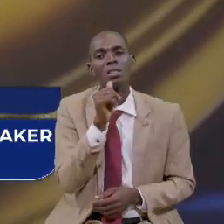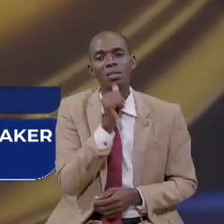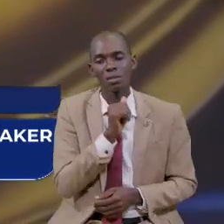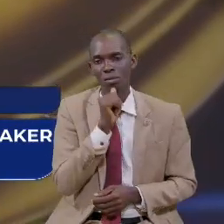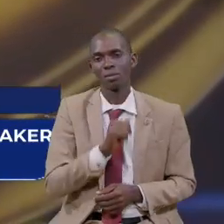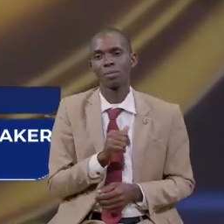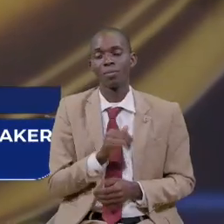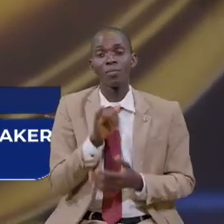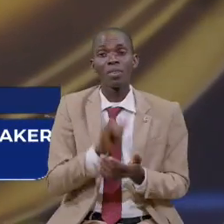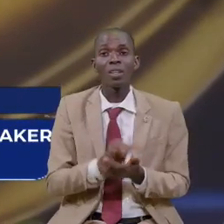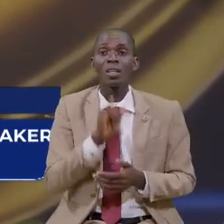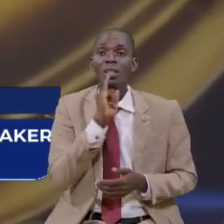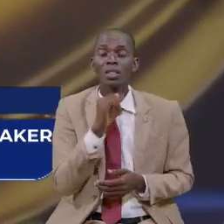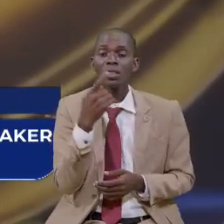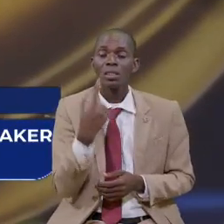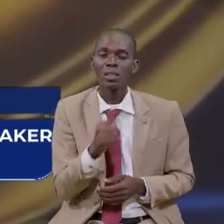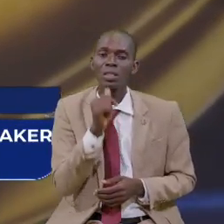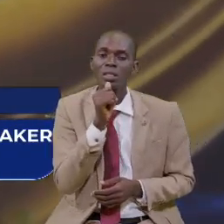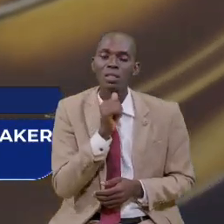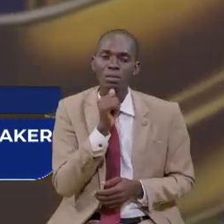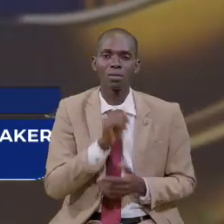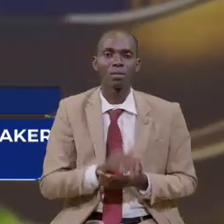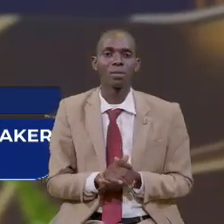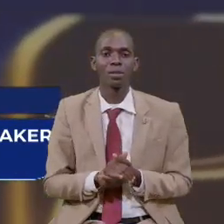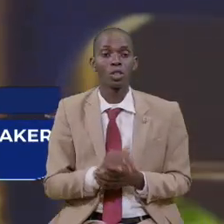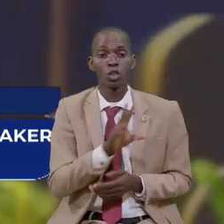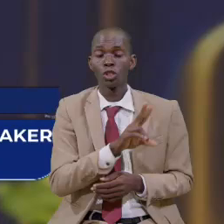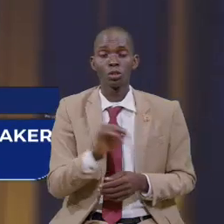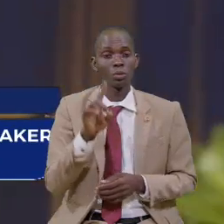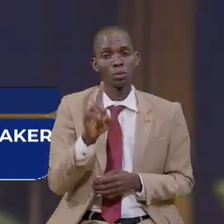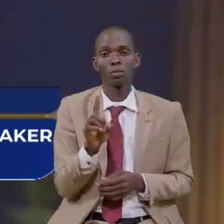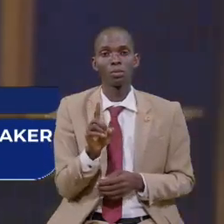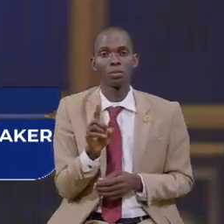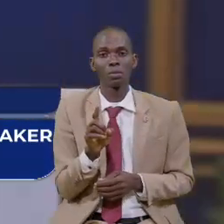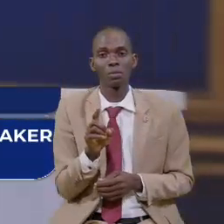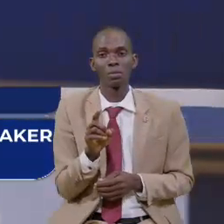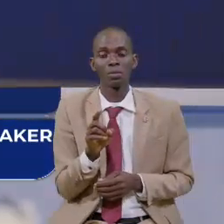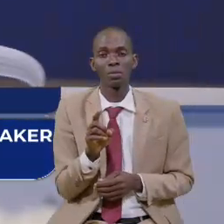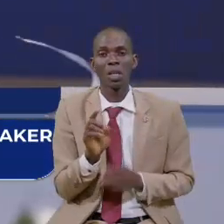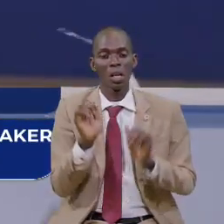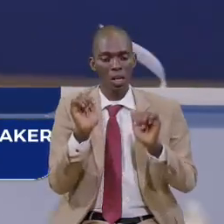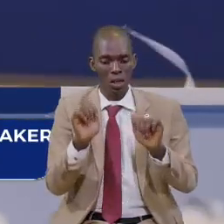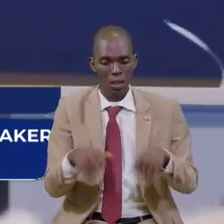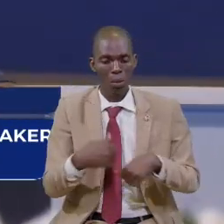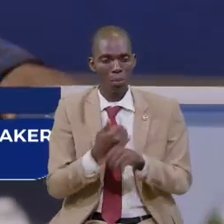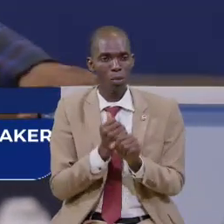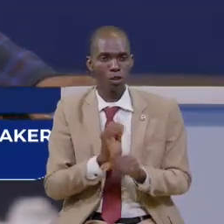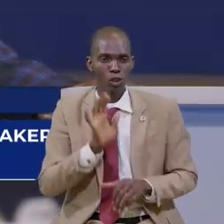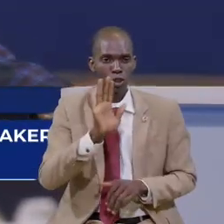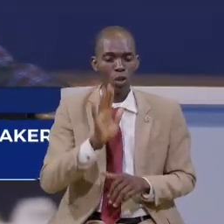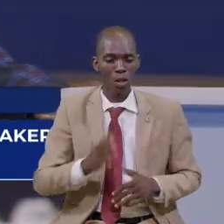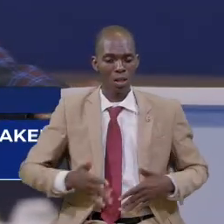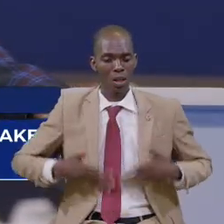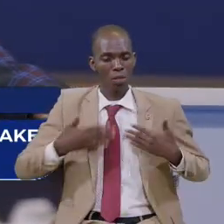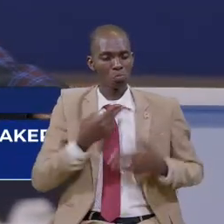is the secret. Nobody can make your life useless if you have